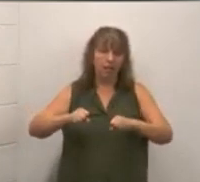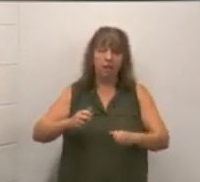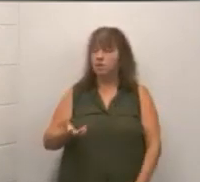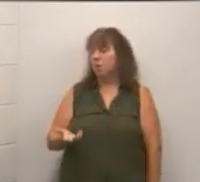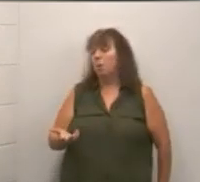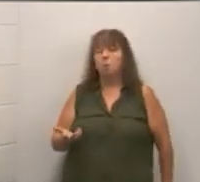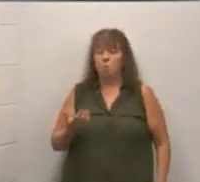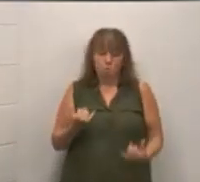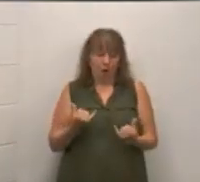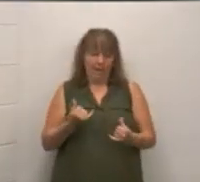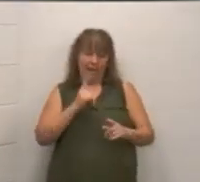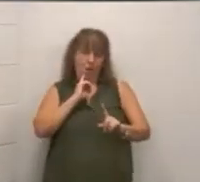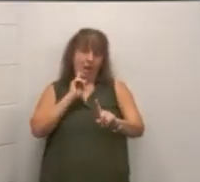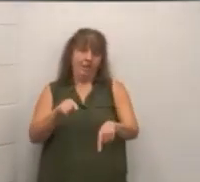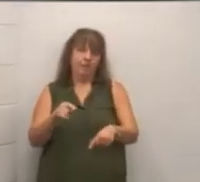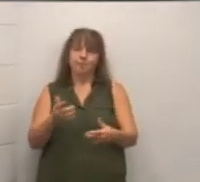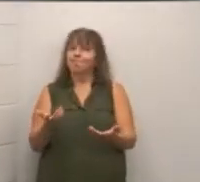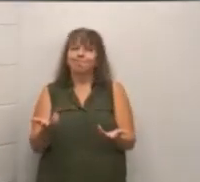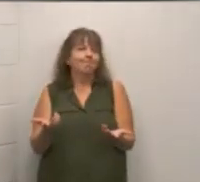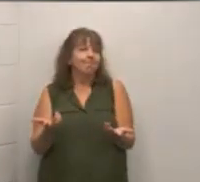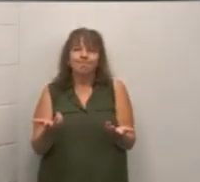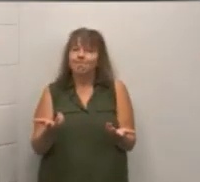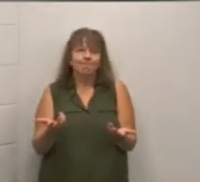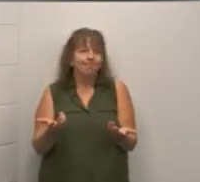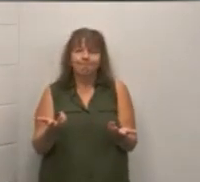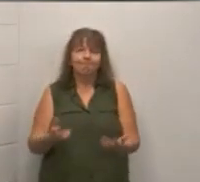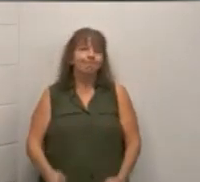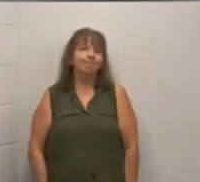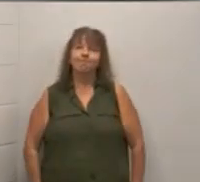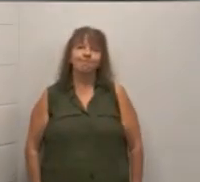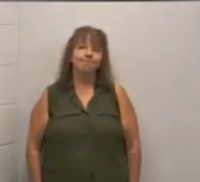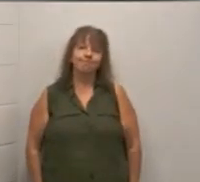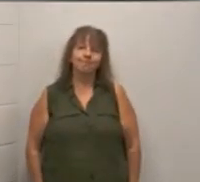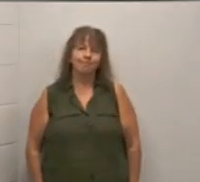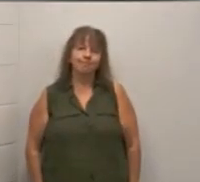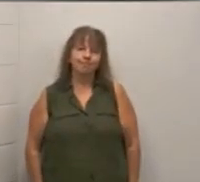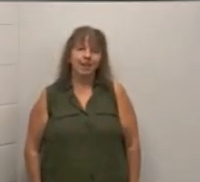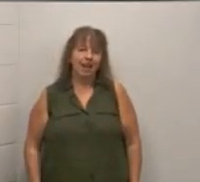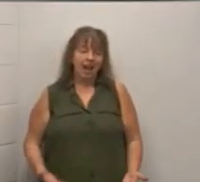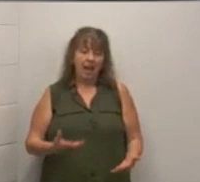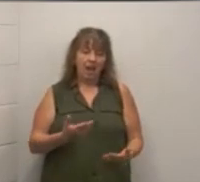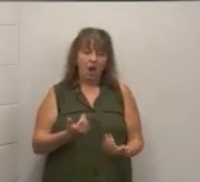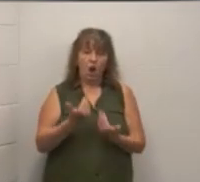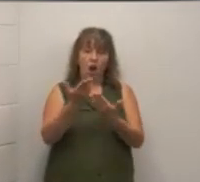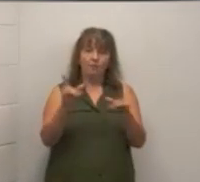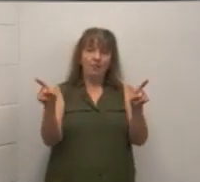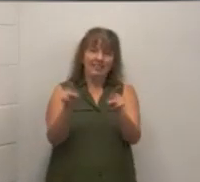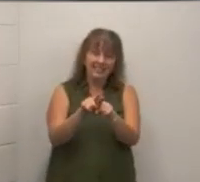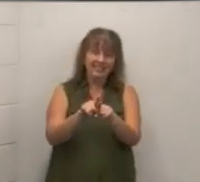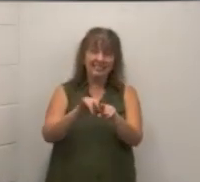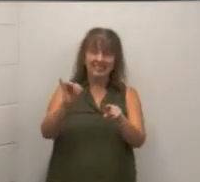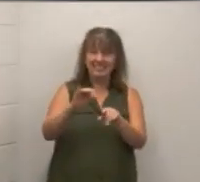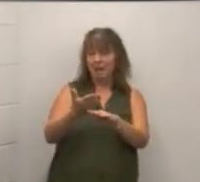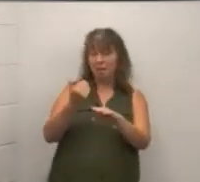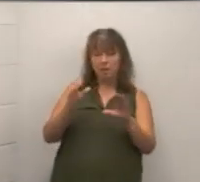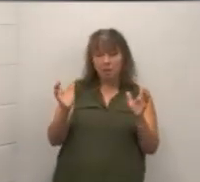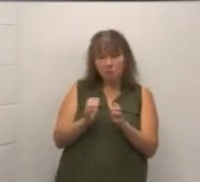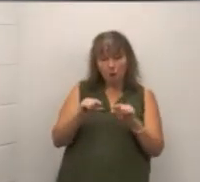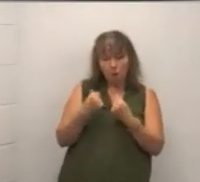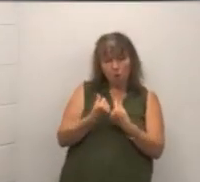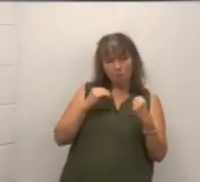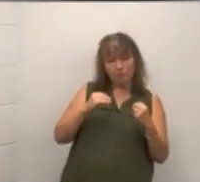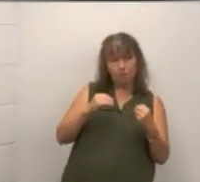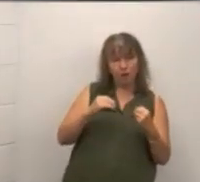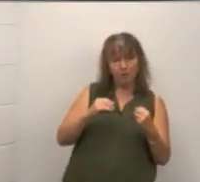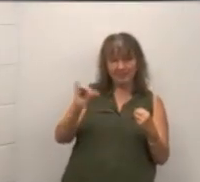not be able to sit here today and say that we will be able to continue to offer the same degree of small group instructional challenge work